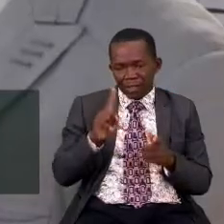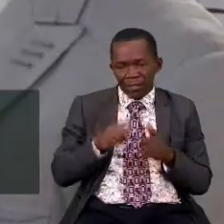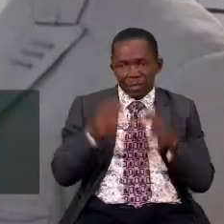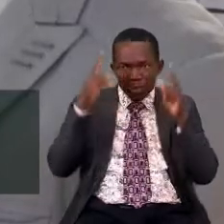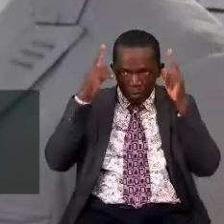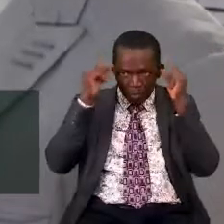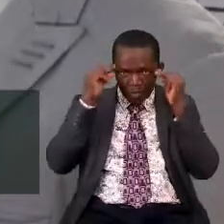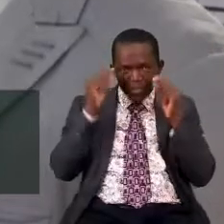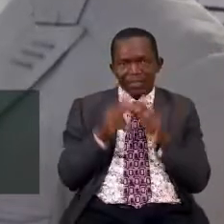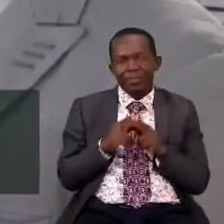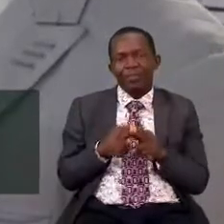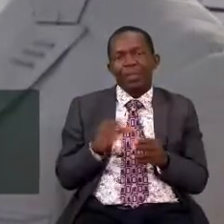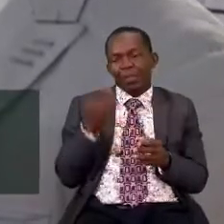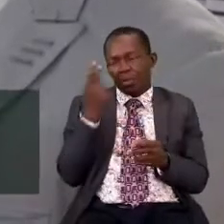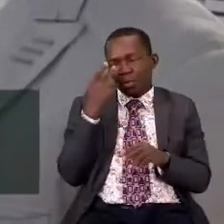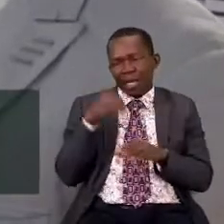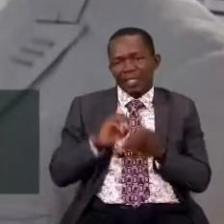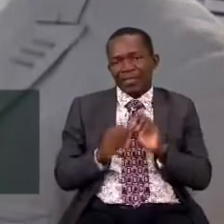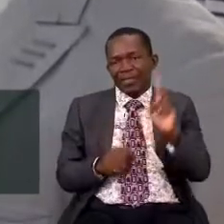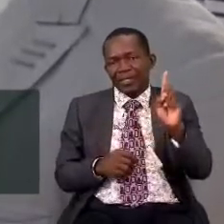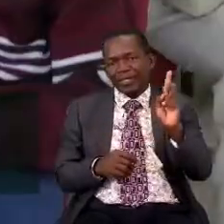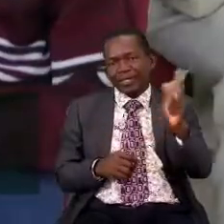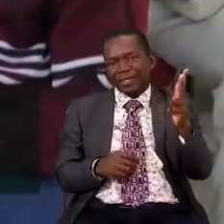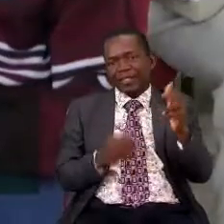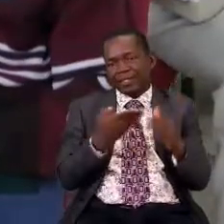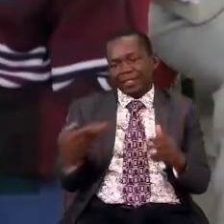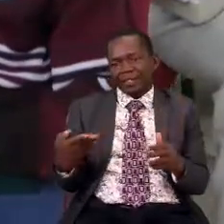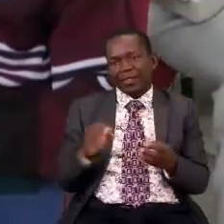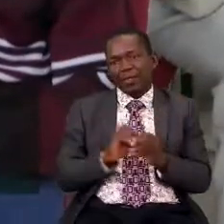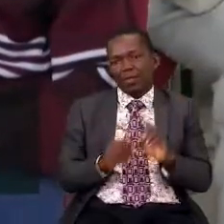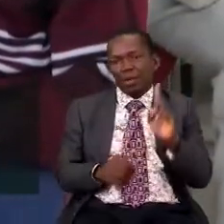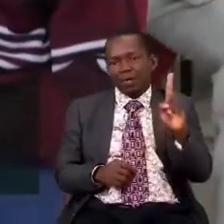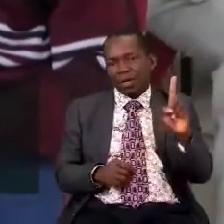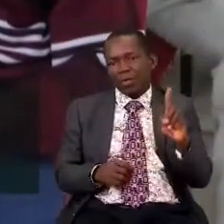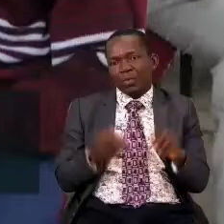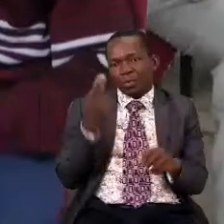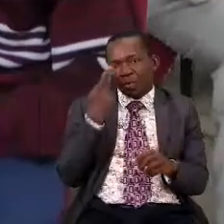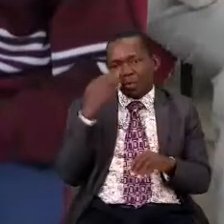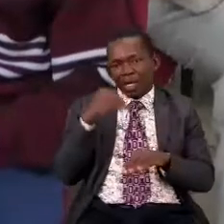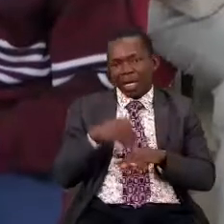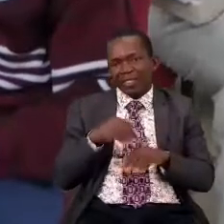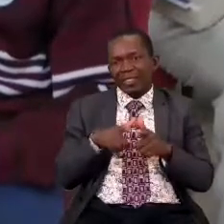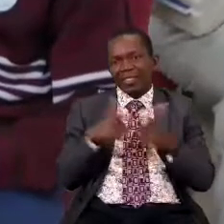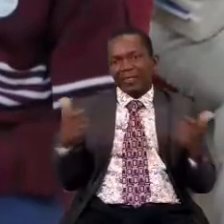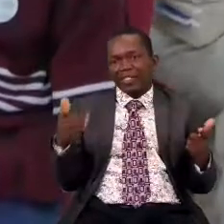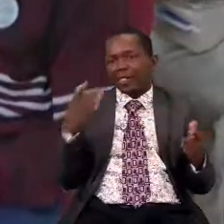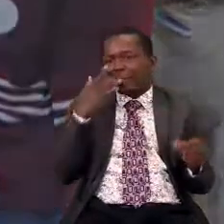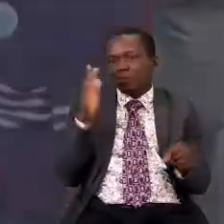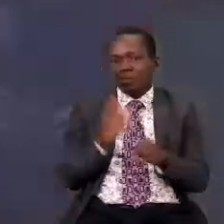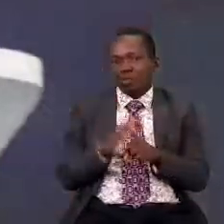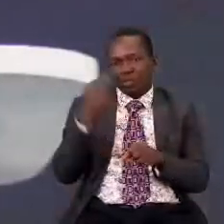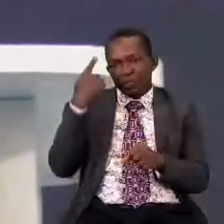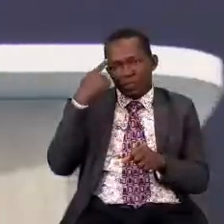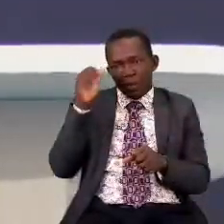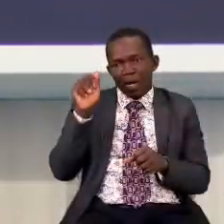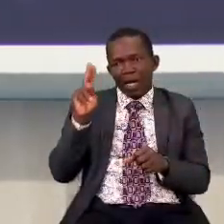an active, surpassing faith. An active, surpassing faith.